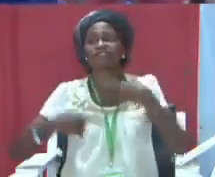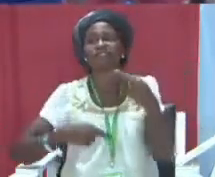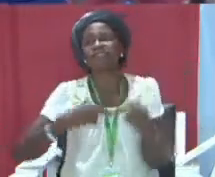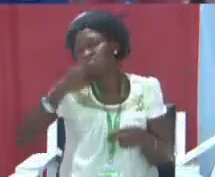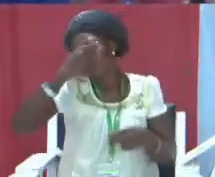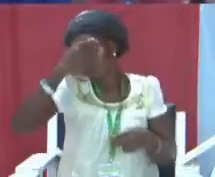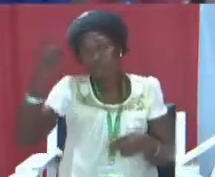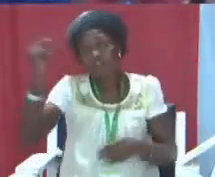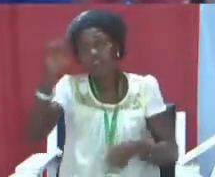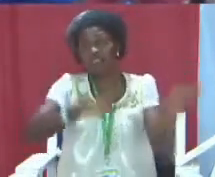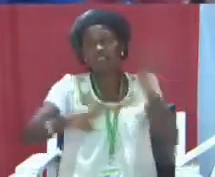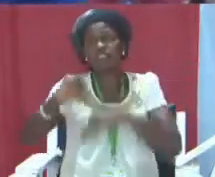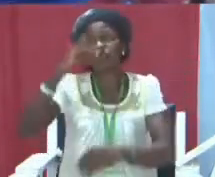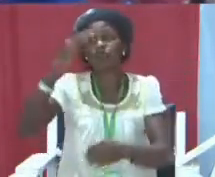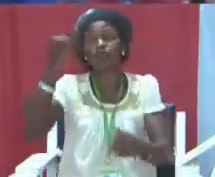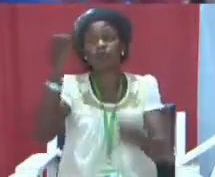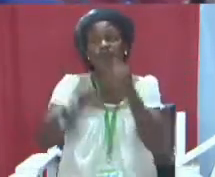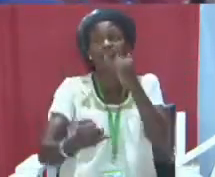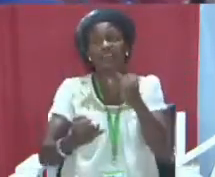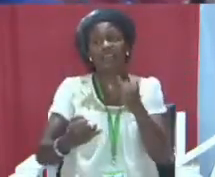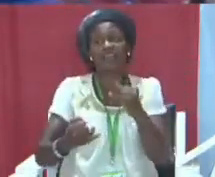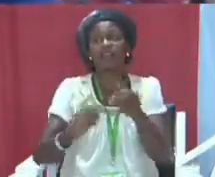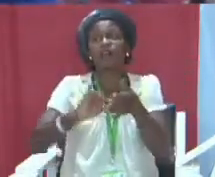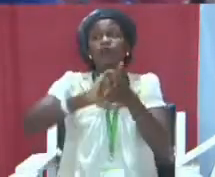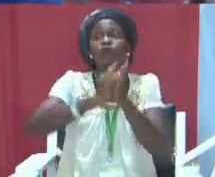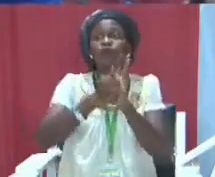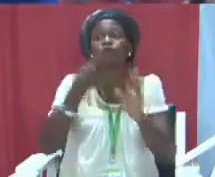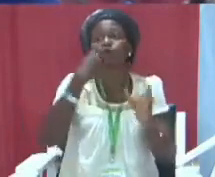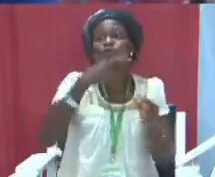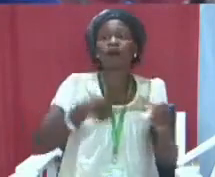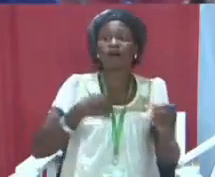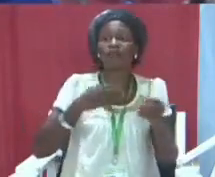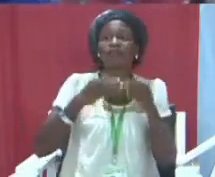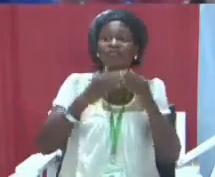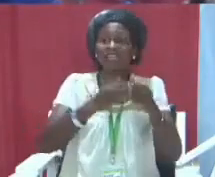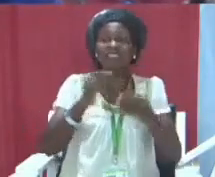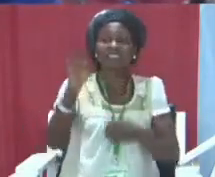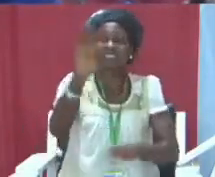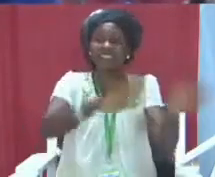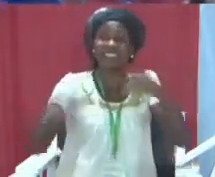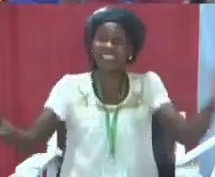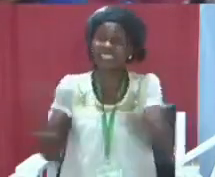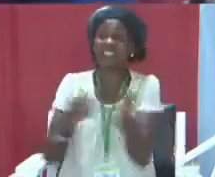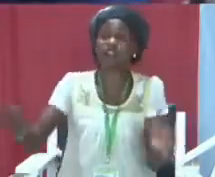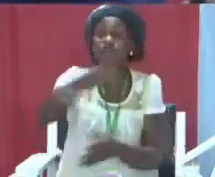Because the siege is over, those who have led the siege against you